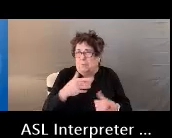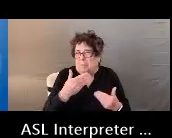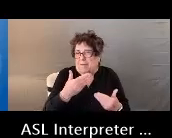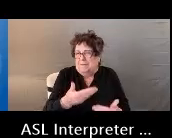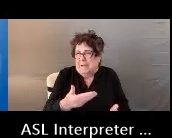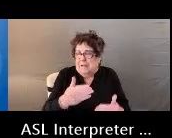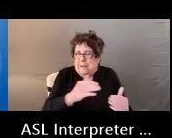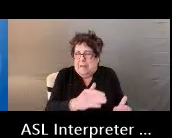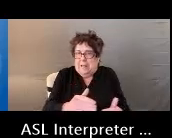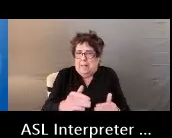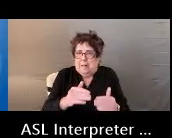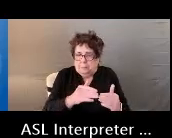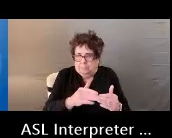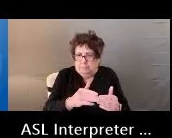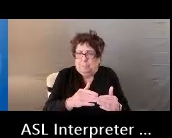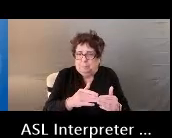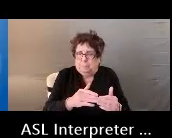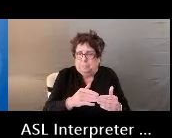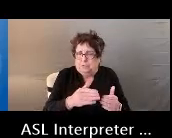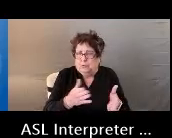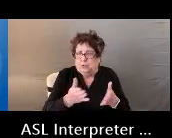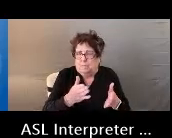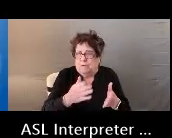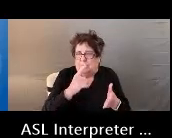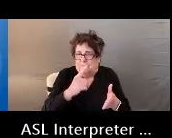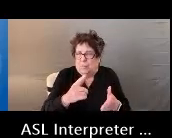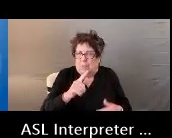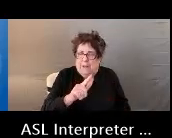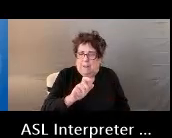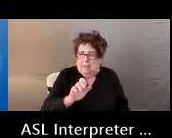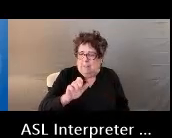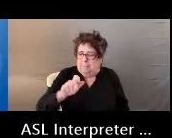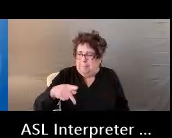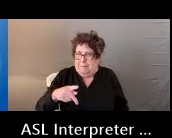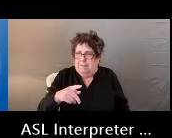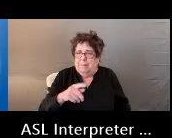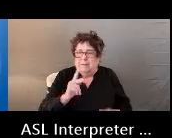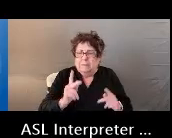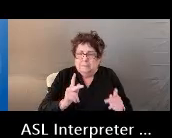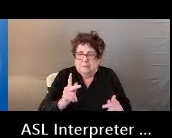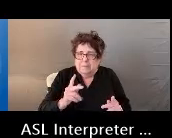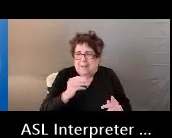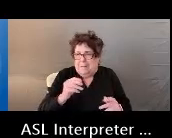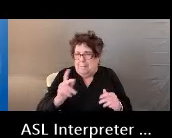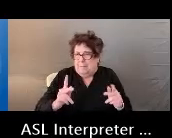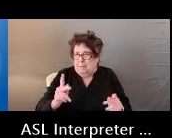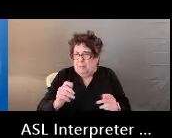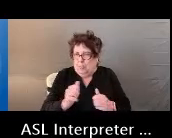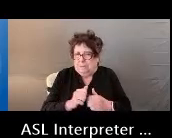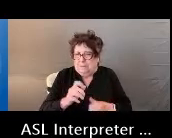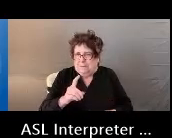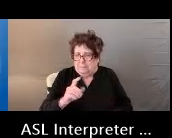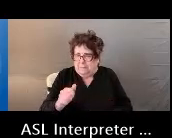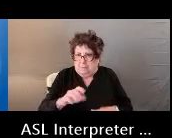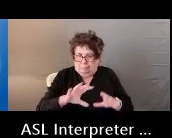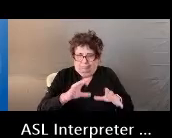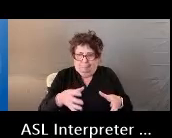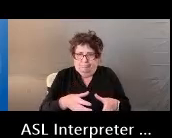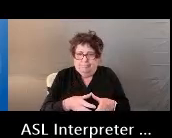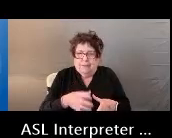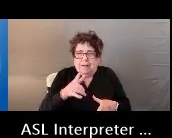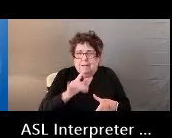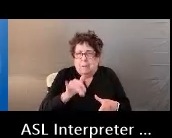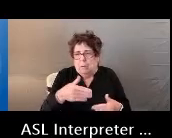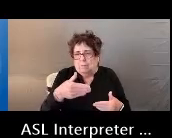LEP individuals and people with disabilities. And overall, this will help eliminate barriers to healthcare access